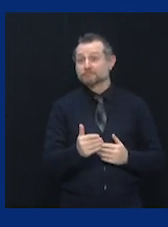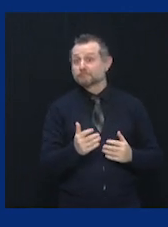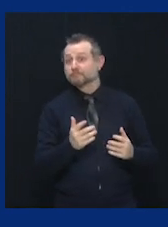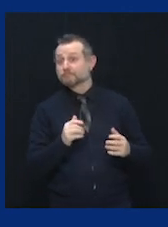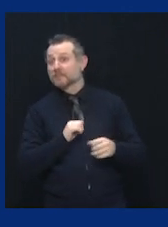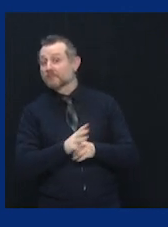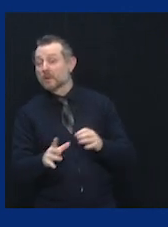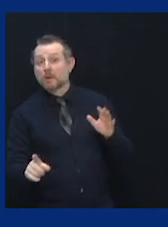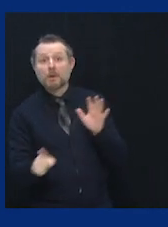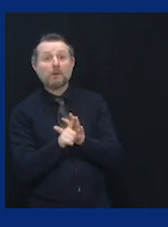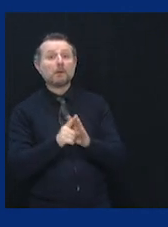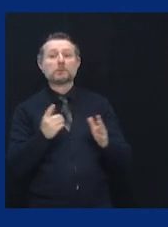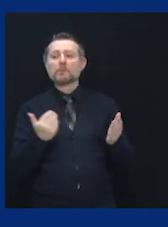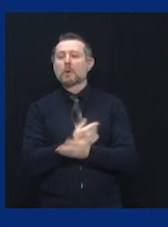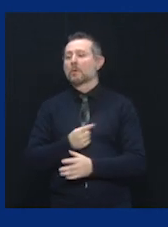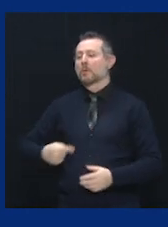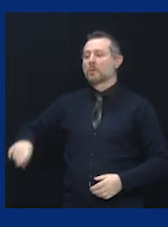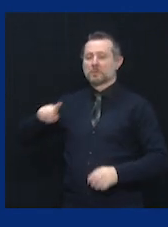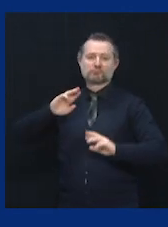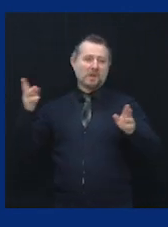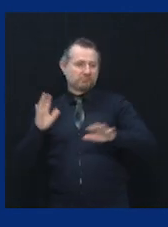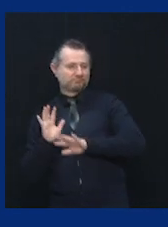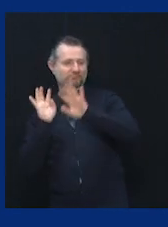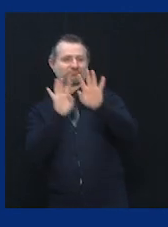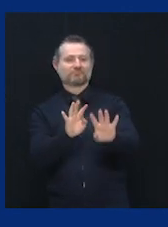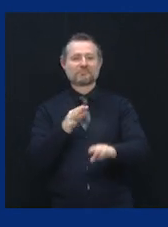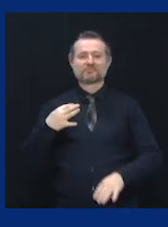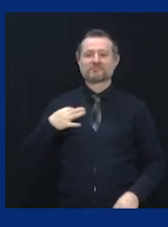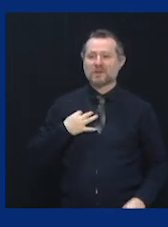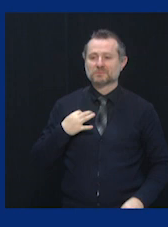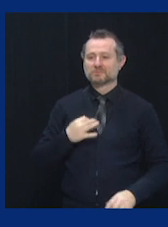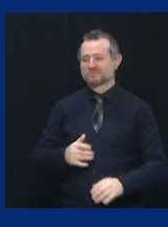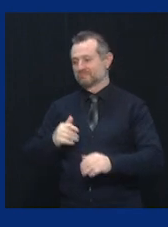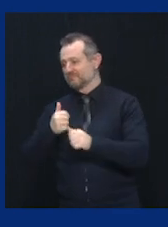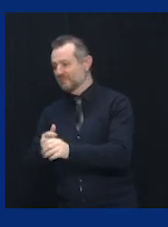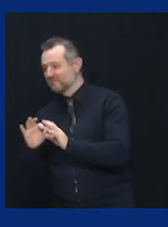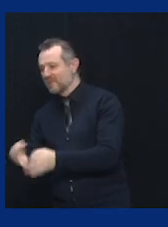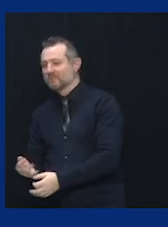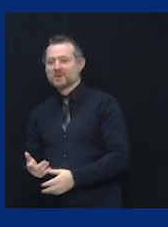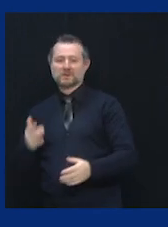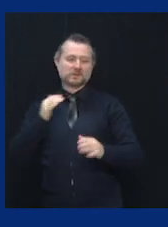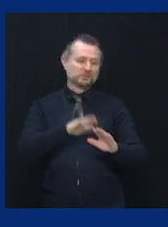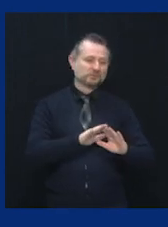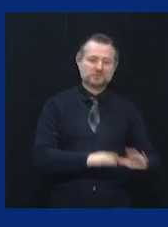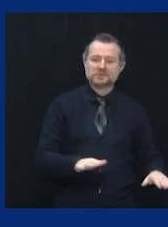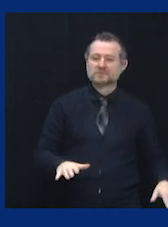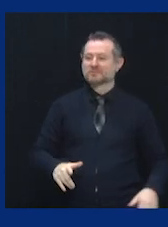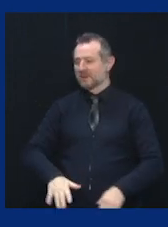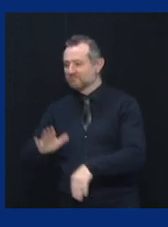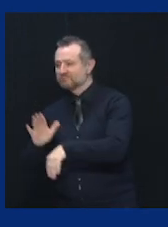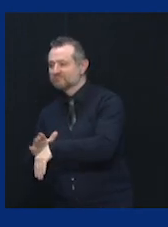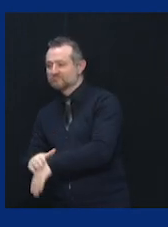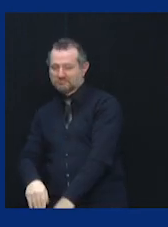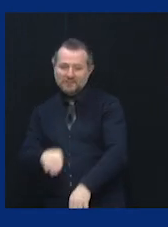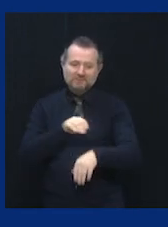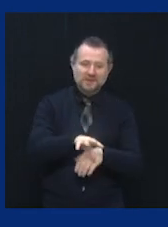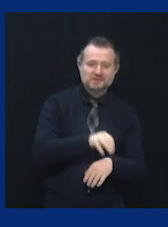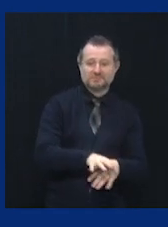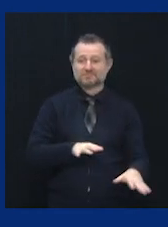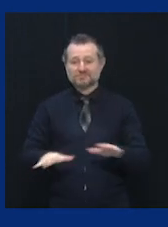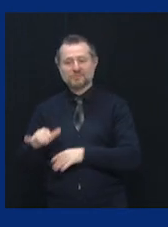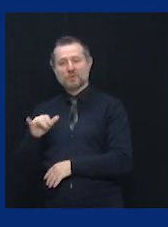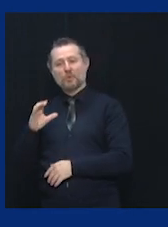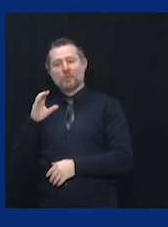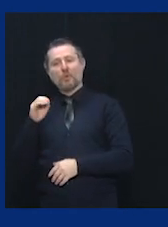inform yourself so you know how to help your family and your children, what advice you should be giving. Cornell University is doing